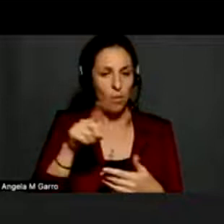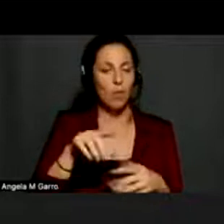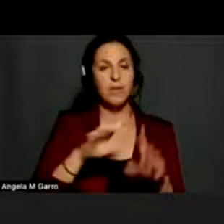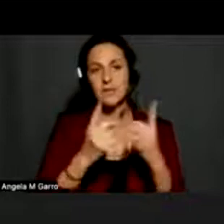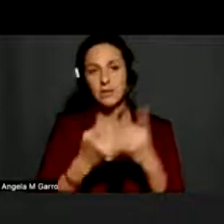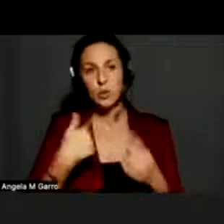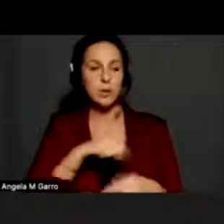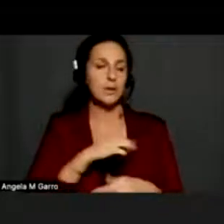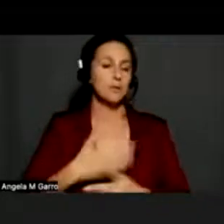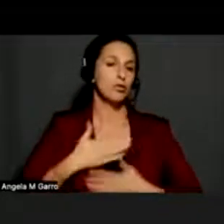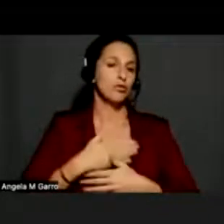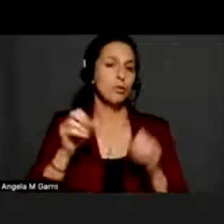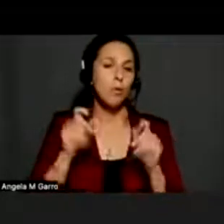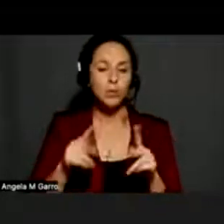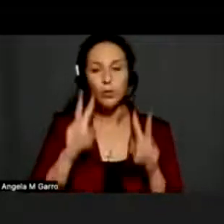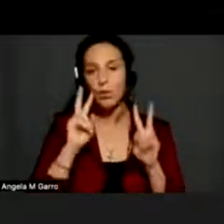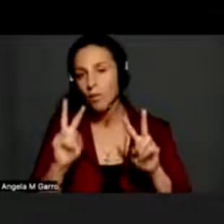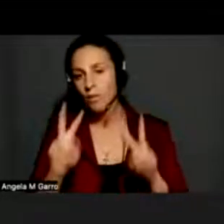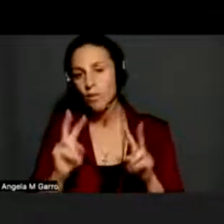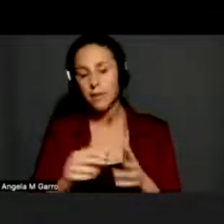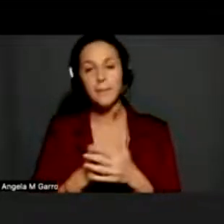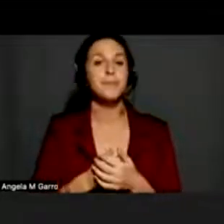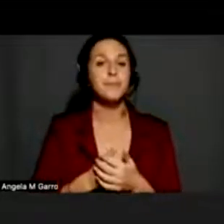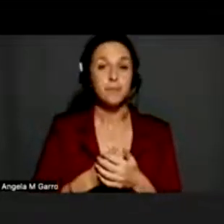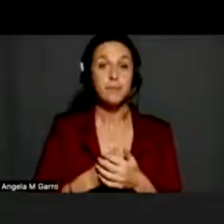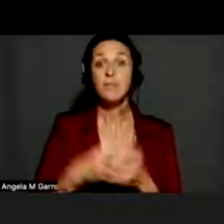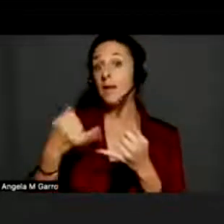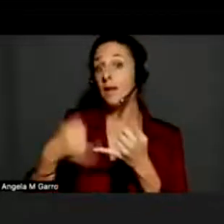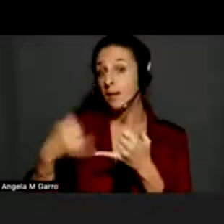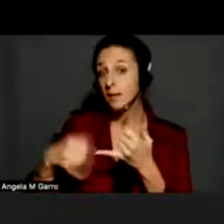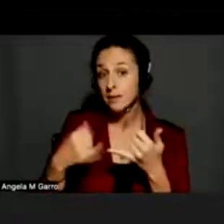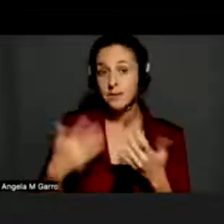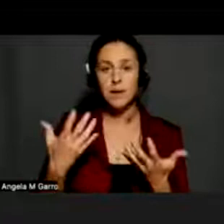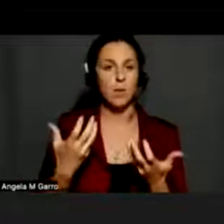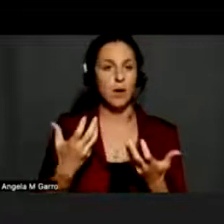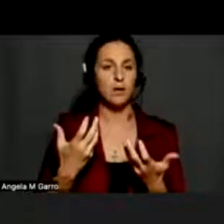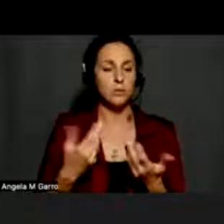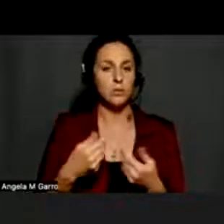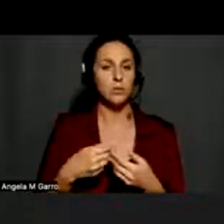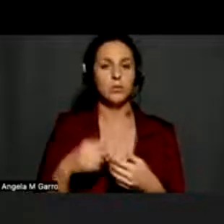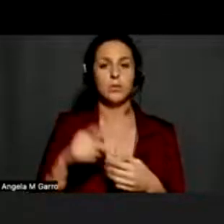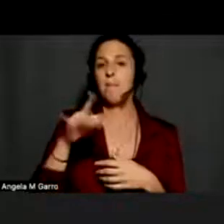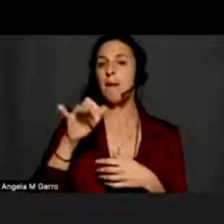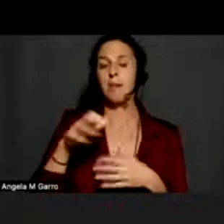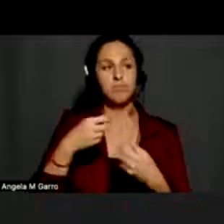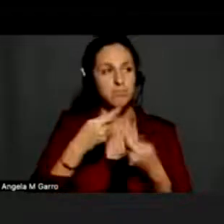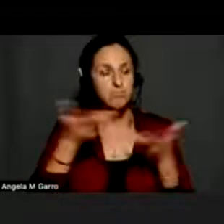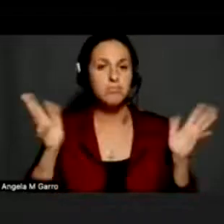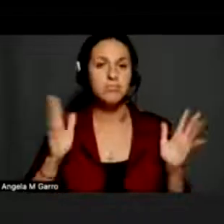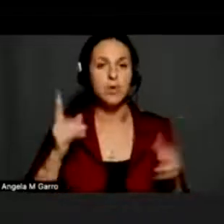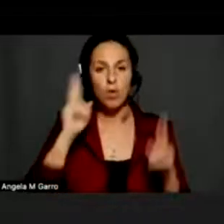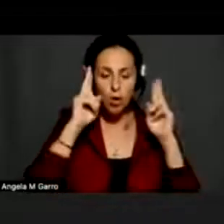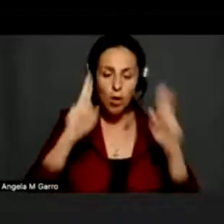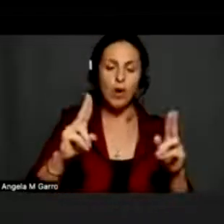of that opportunity and look forward to it. And then lastly, I just want to publicly honor 2 of the teachers in